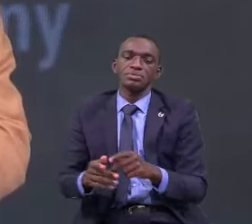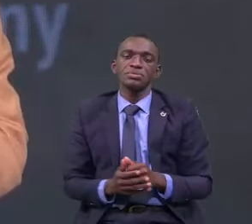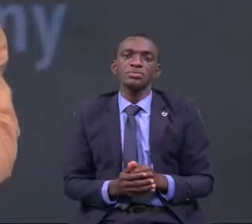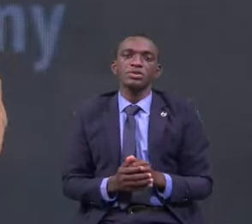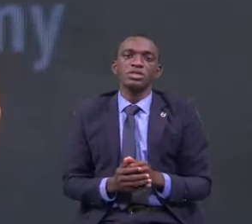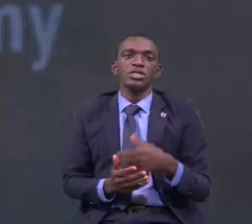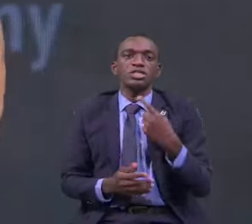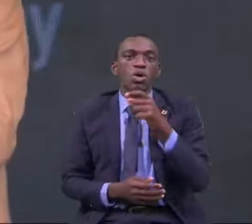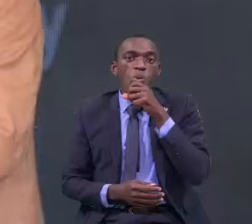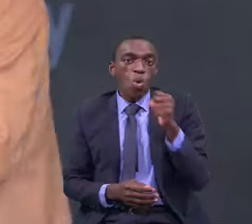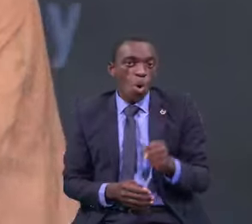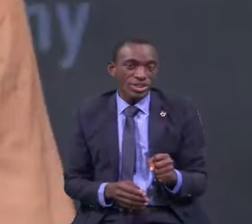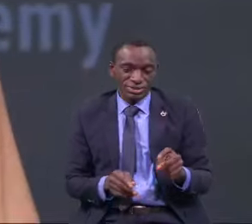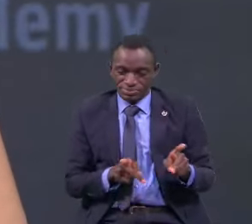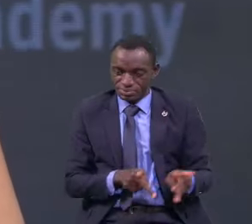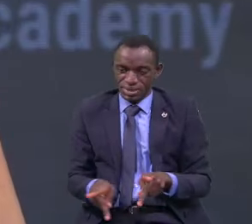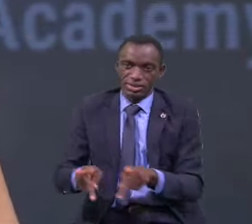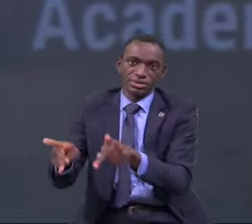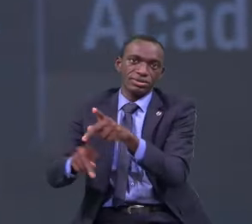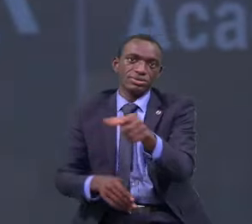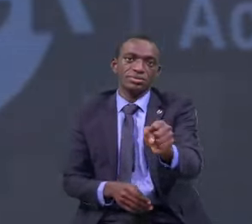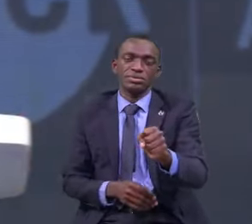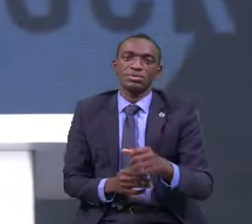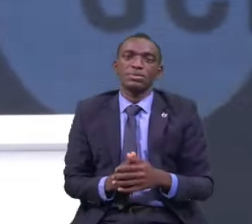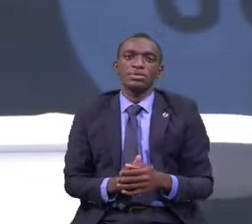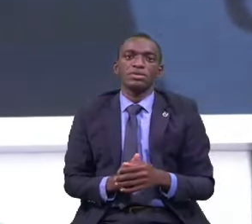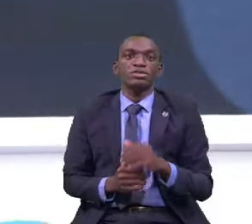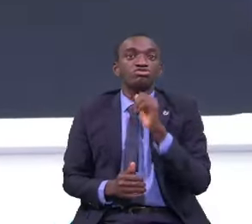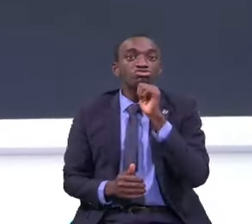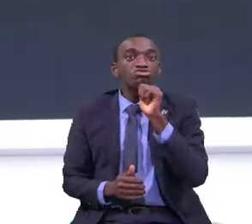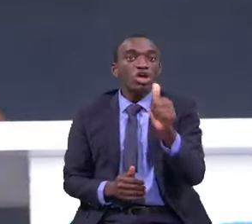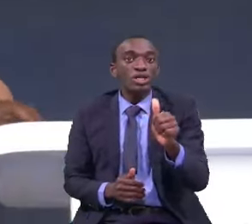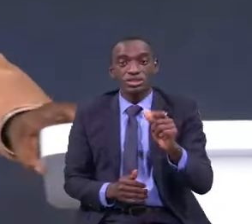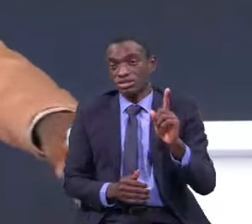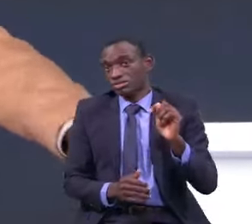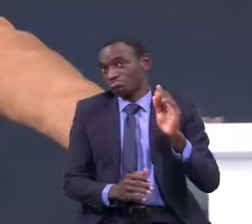The old paths. Not the old paths of Adam.